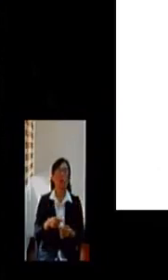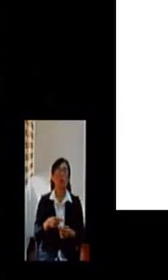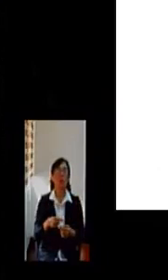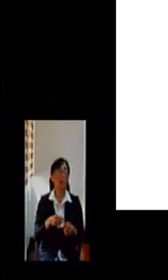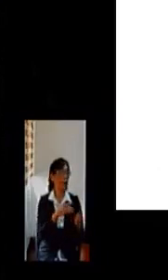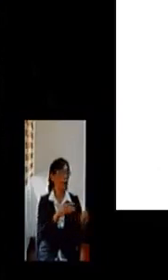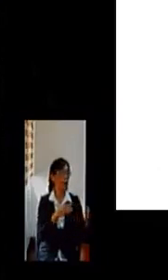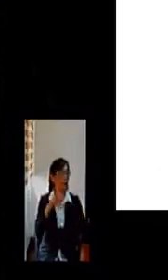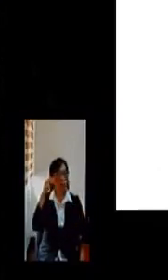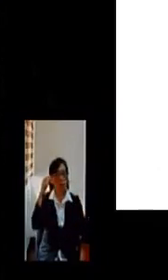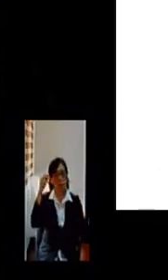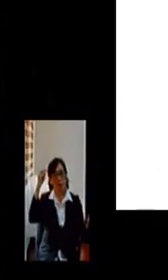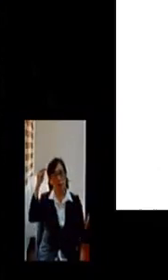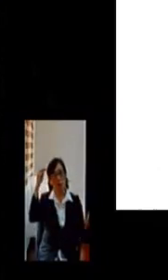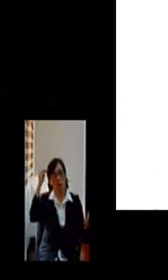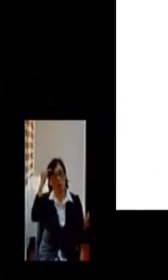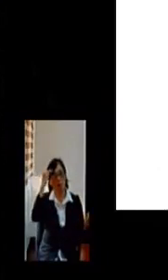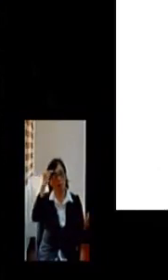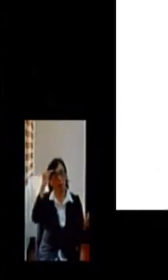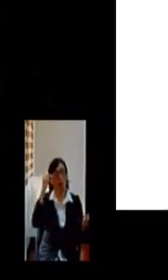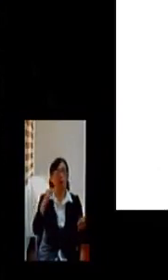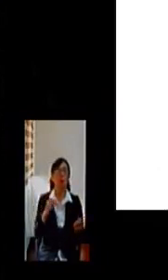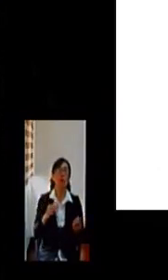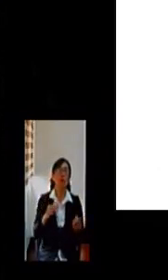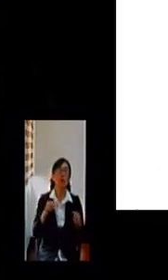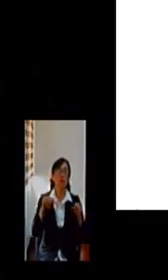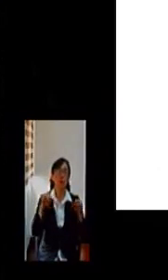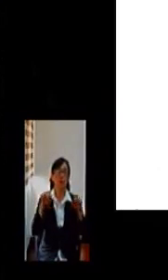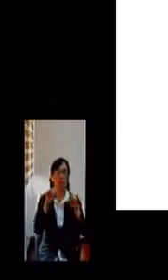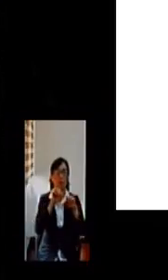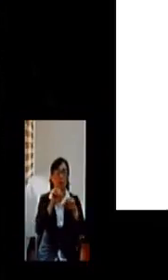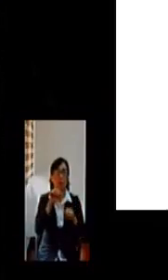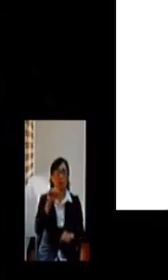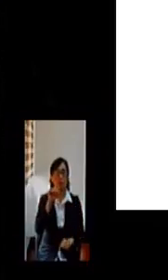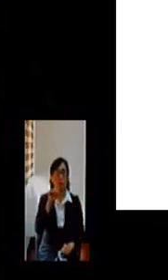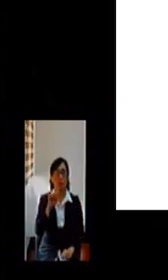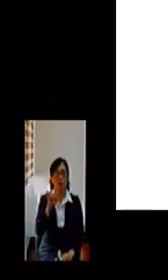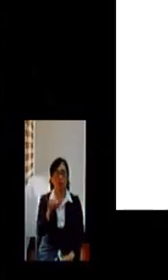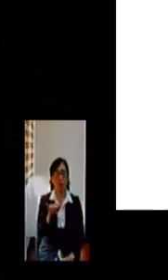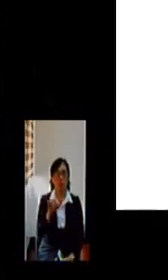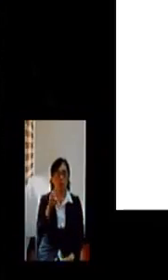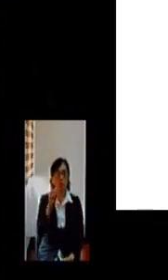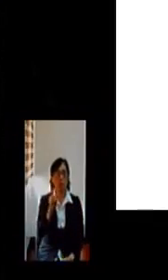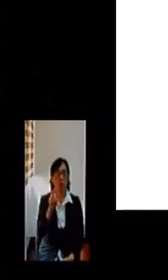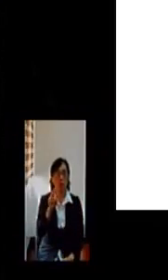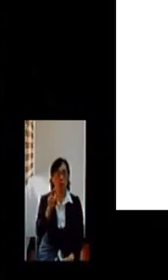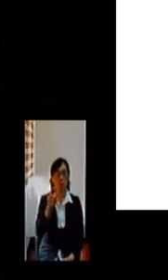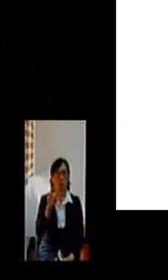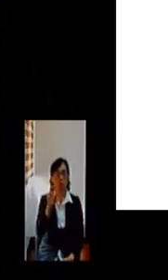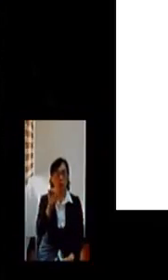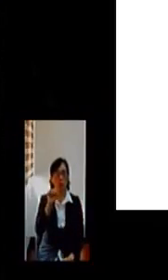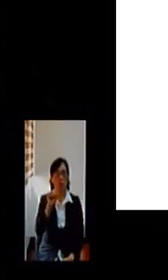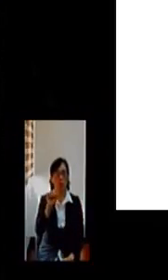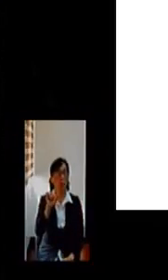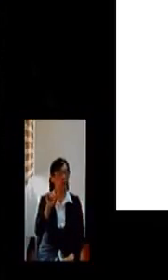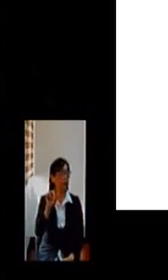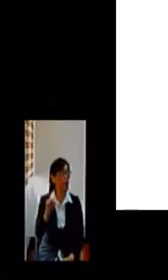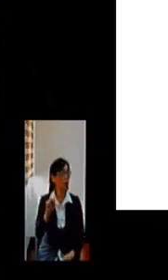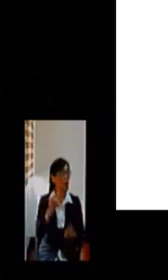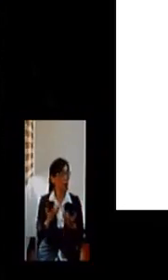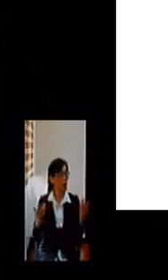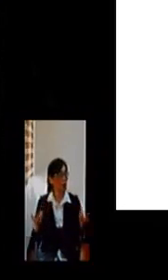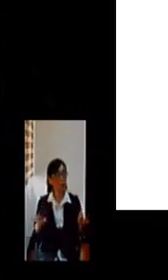of a syndrome now. You cannot separate one from the other, especially now when we